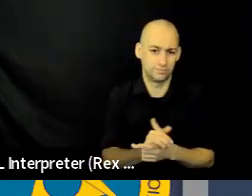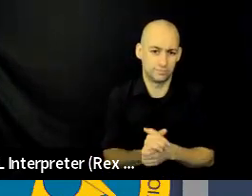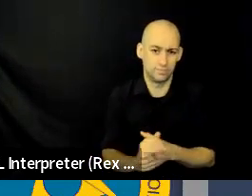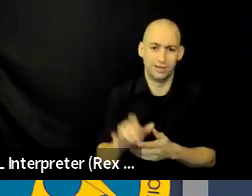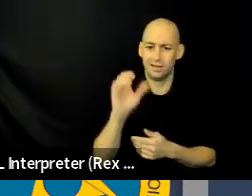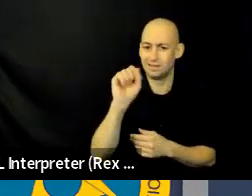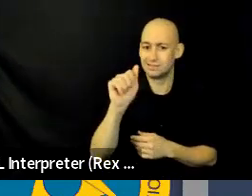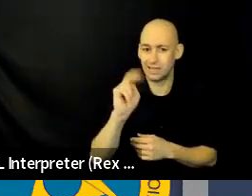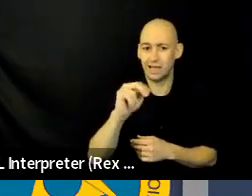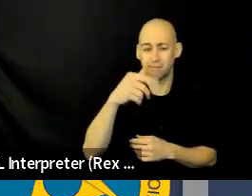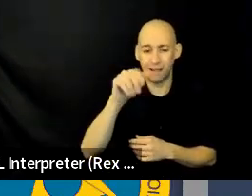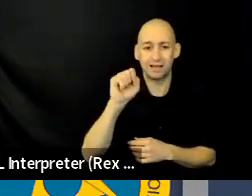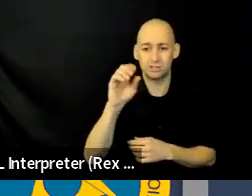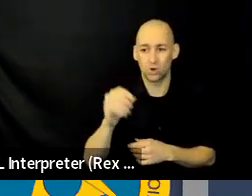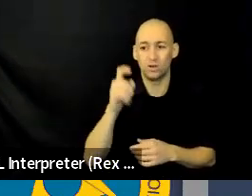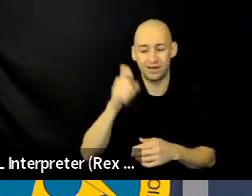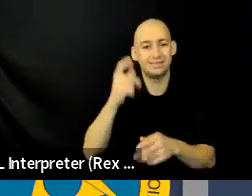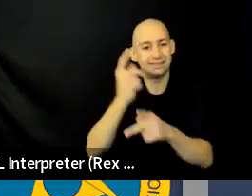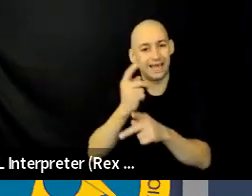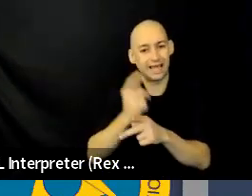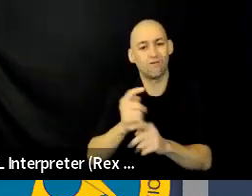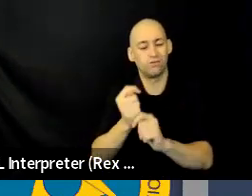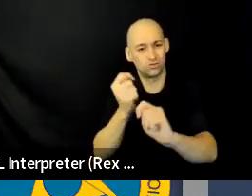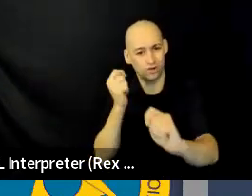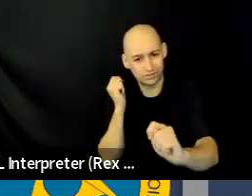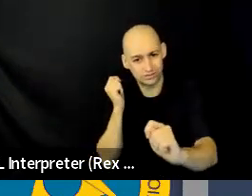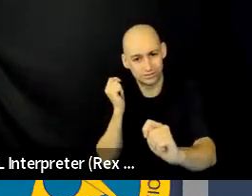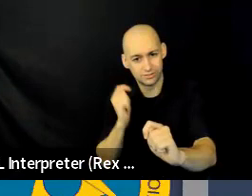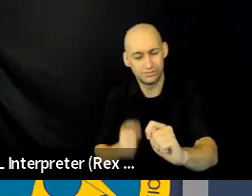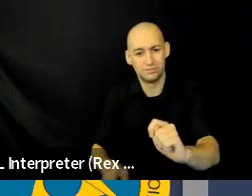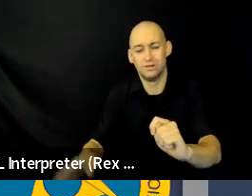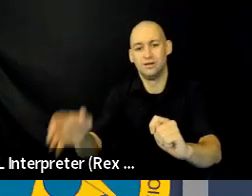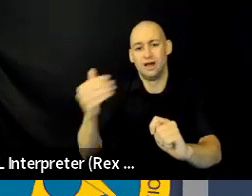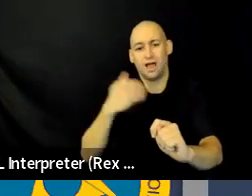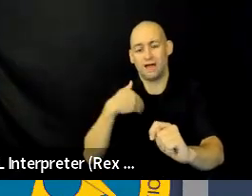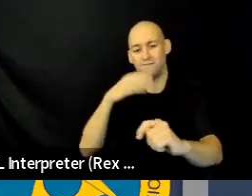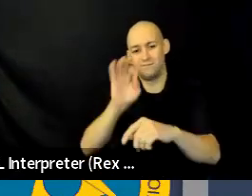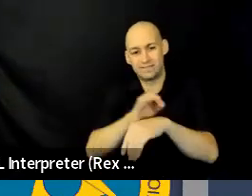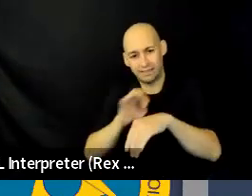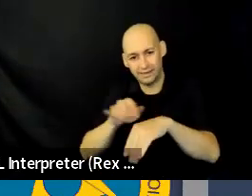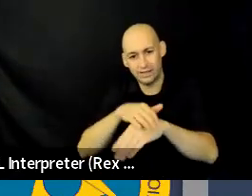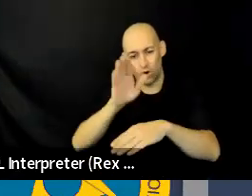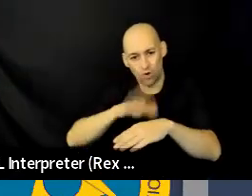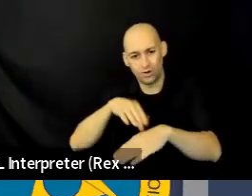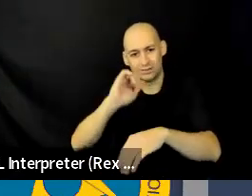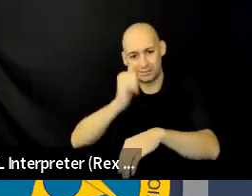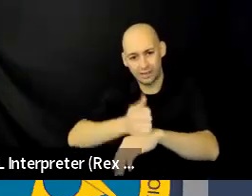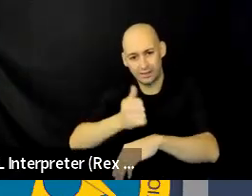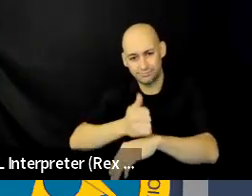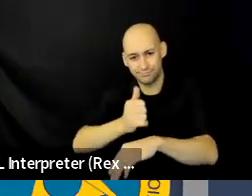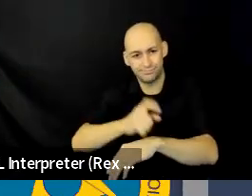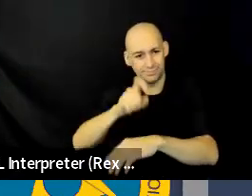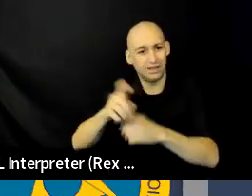San Paso needs to take care of these trucks. They have facilities on site that need to be dealt